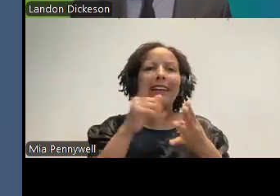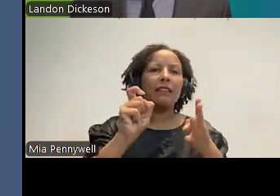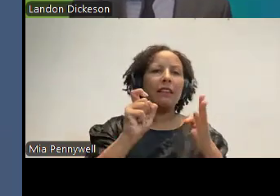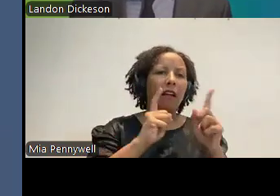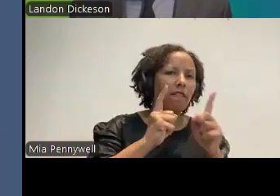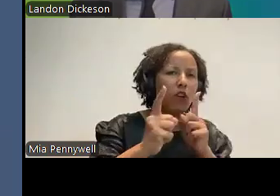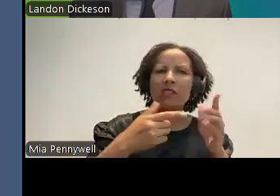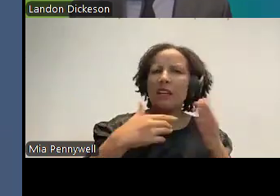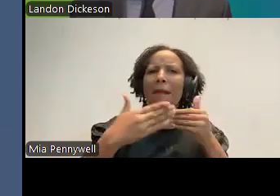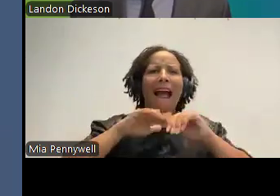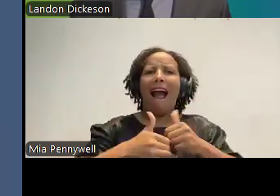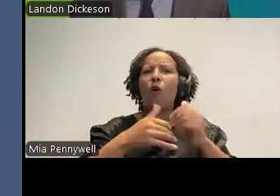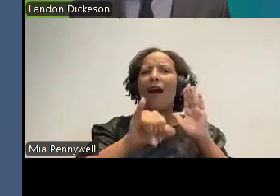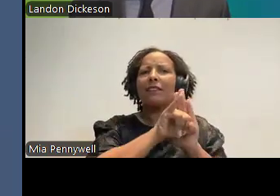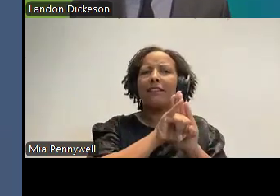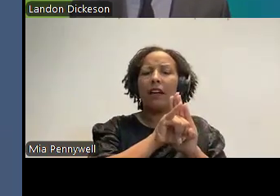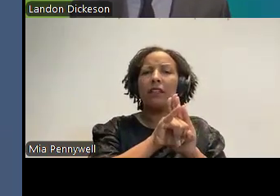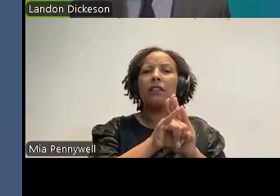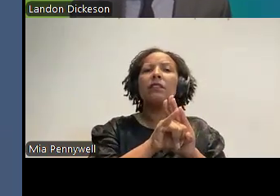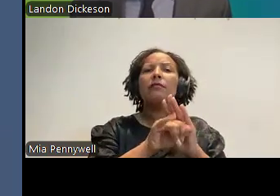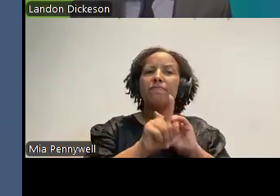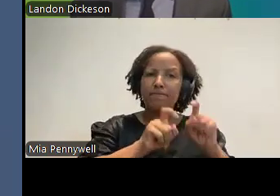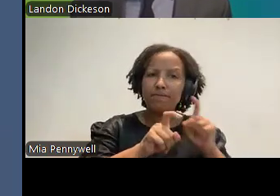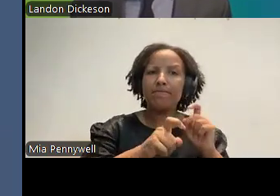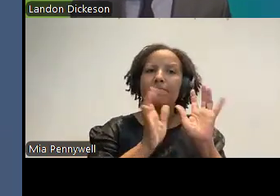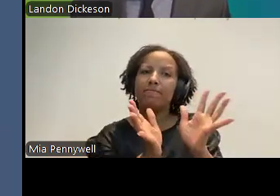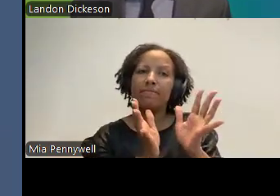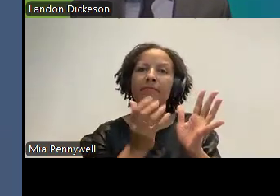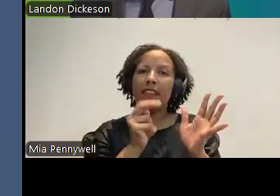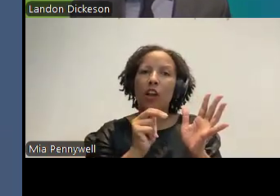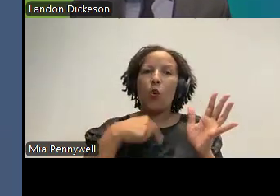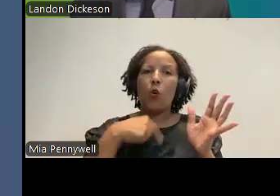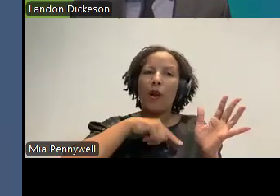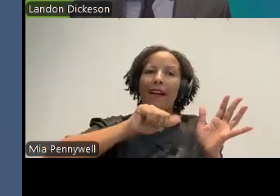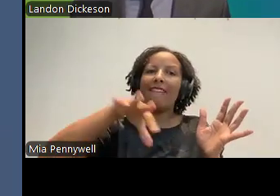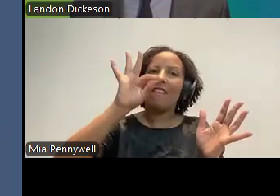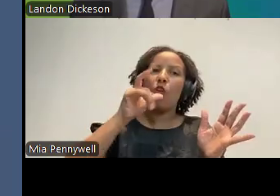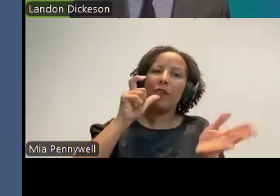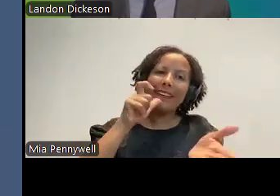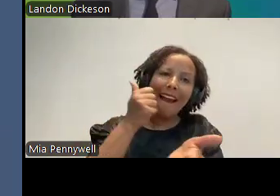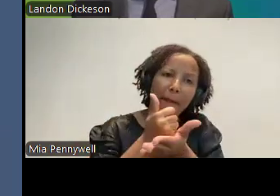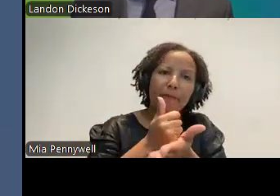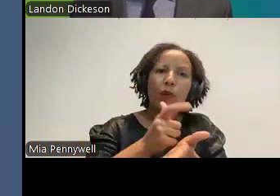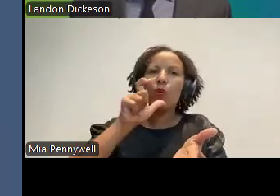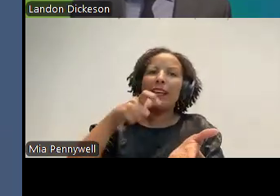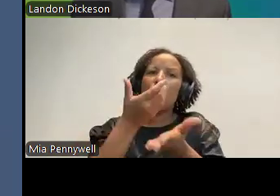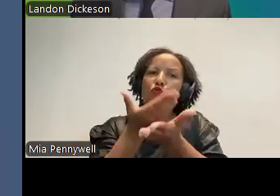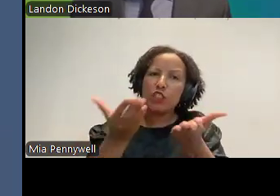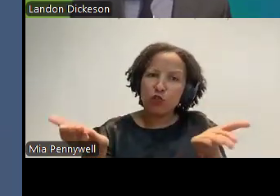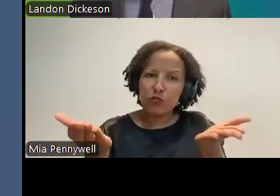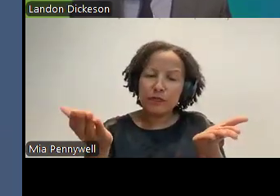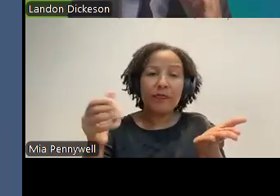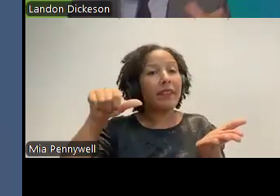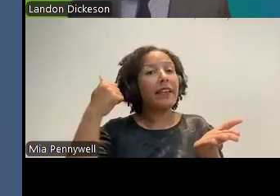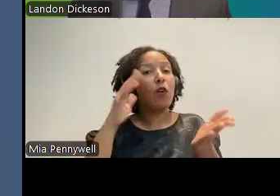how they identify, the better we're going to be at finding the individuals who need the help and the resources. The other thing I would highlight is,